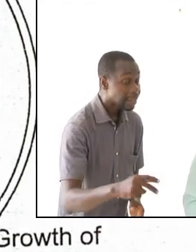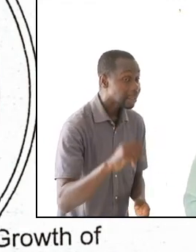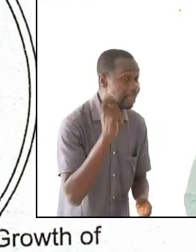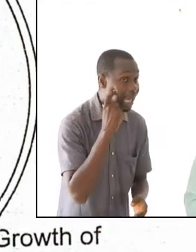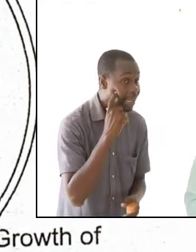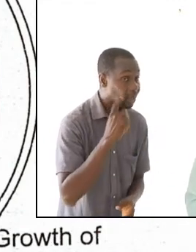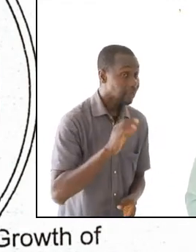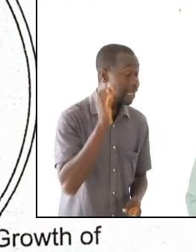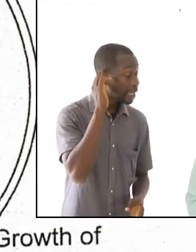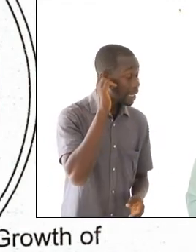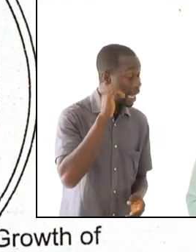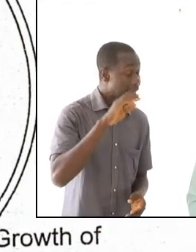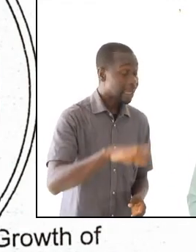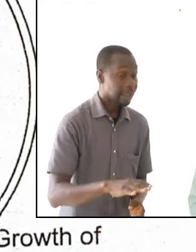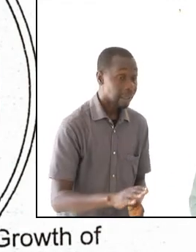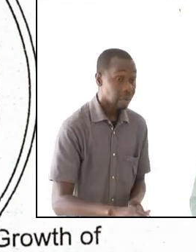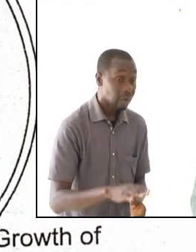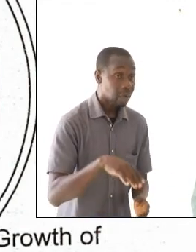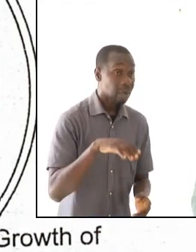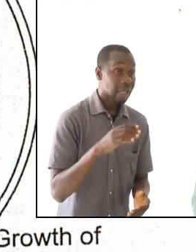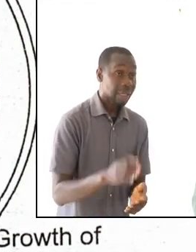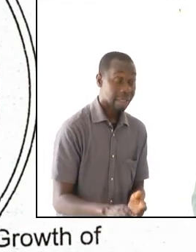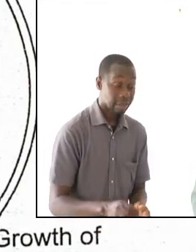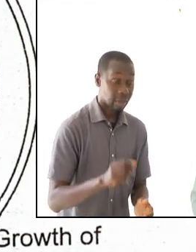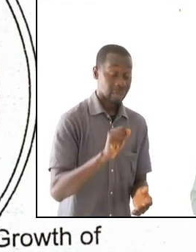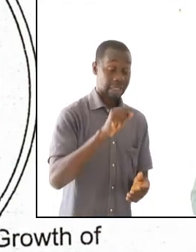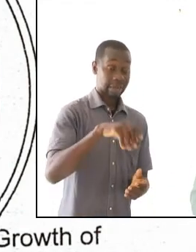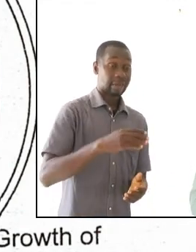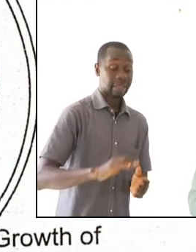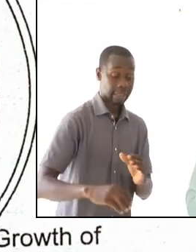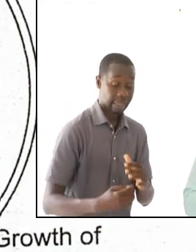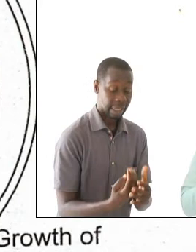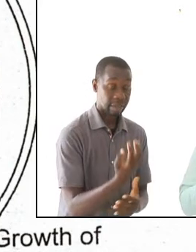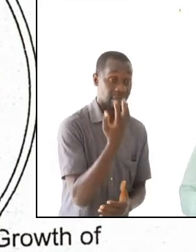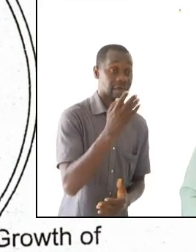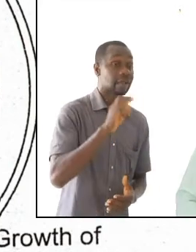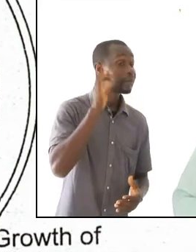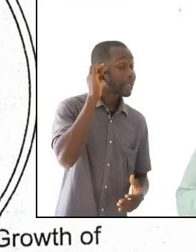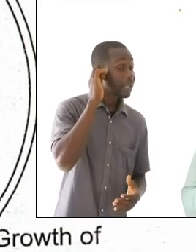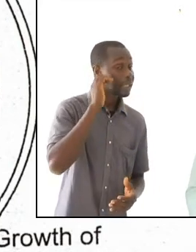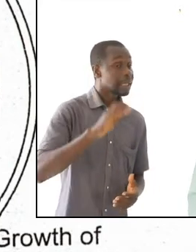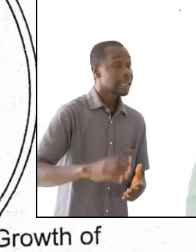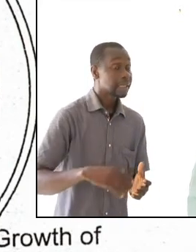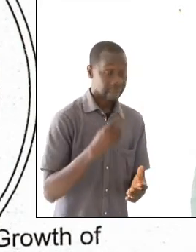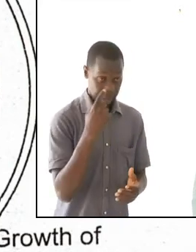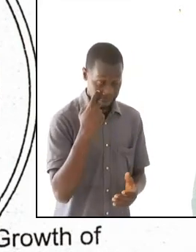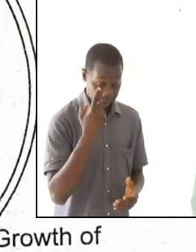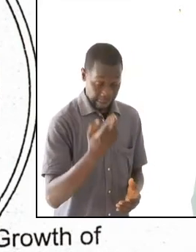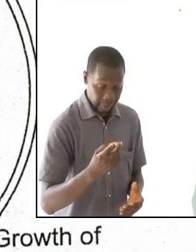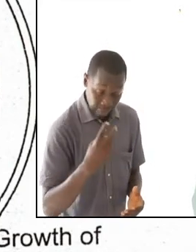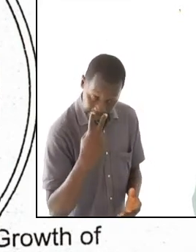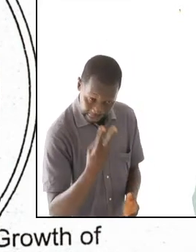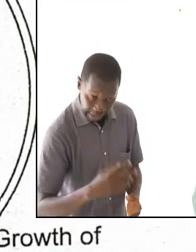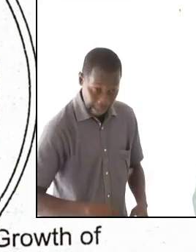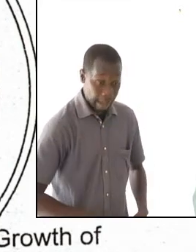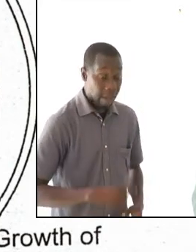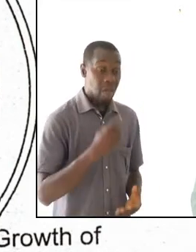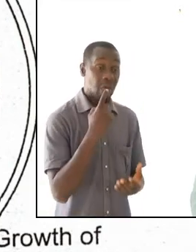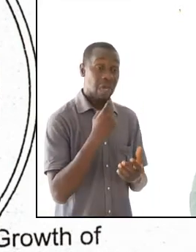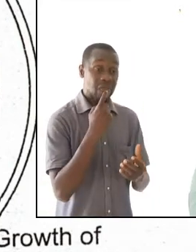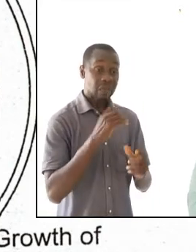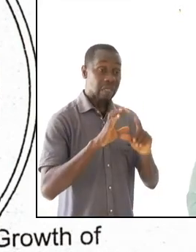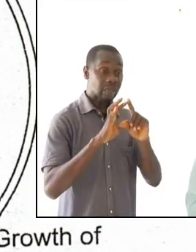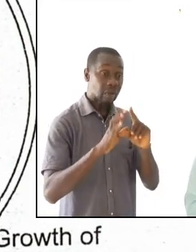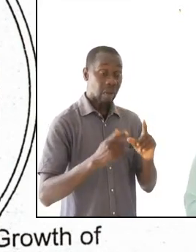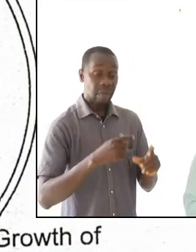girl has reached that age that is described as menarche, okay, the age at which they start to experience menstruation, what happens